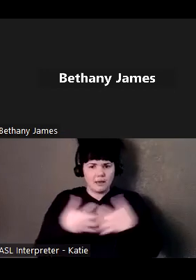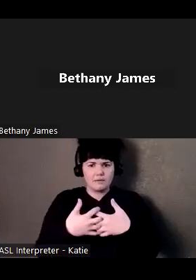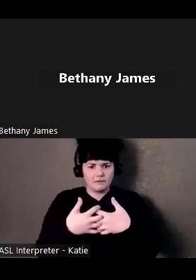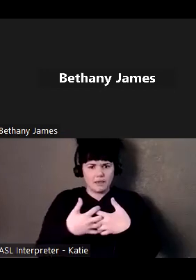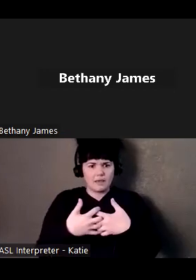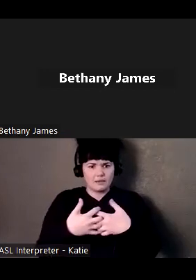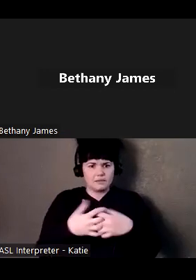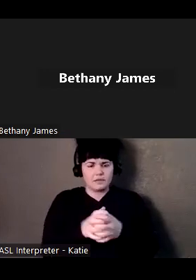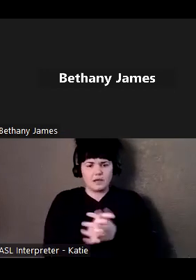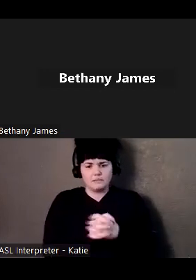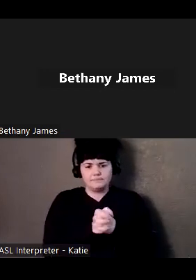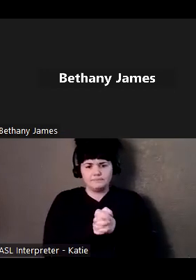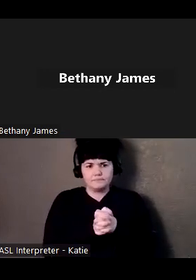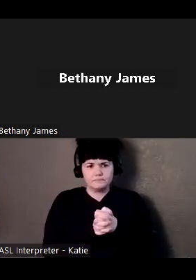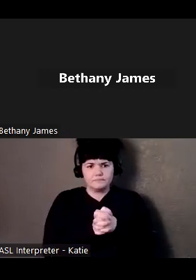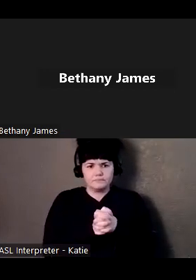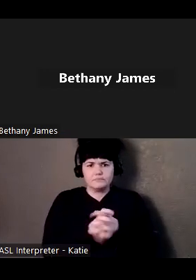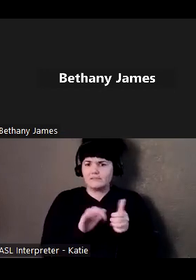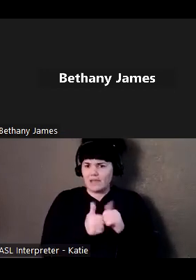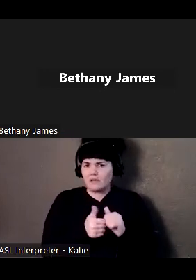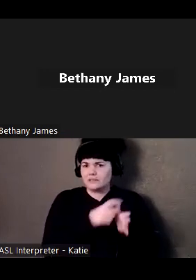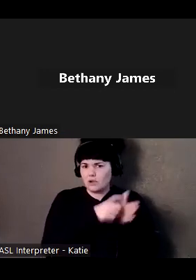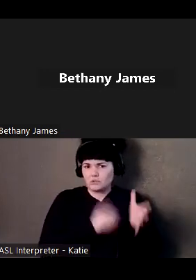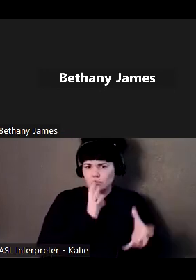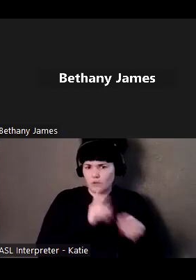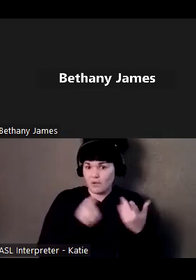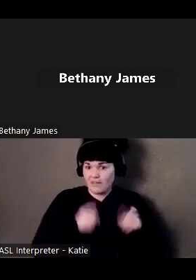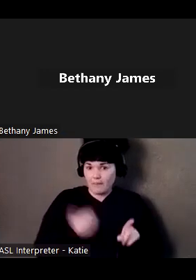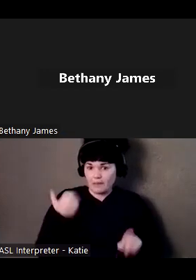of these articles have pointed out have been happening.